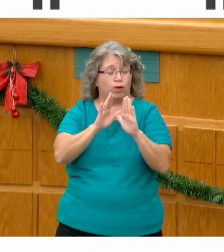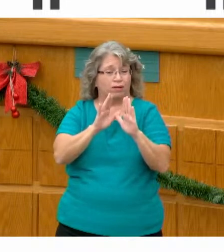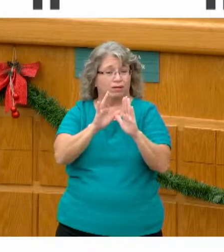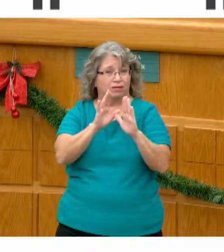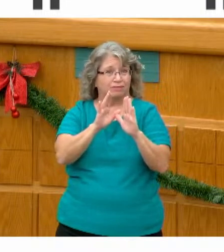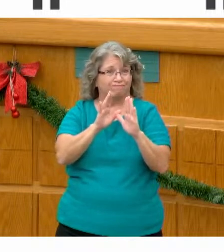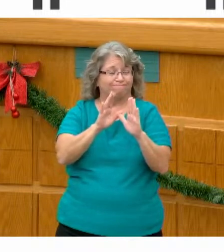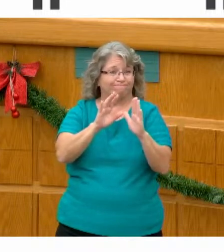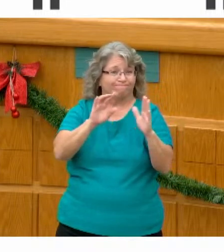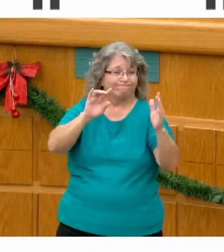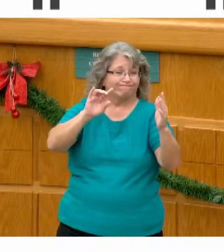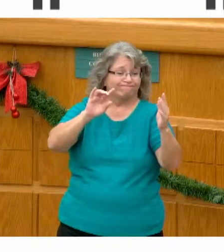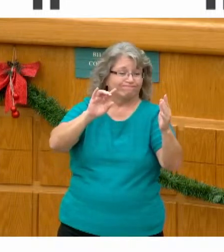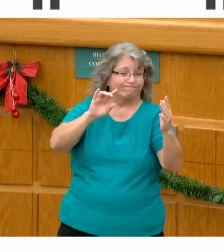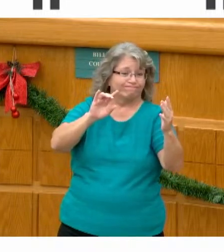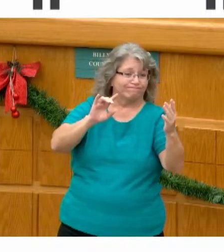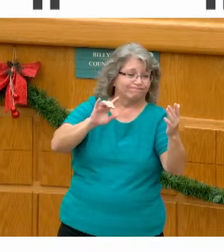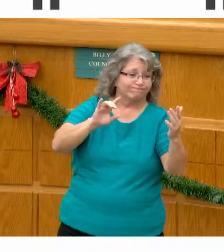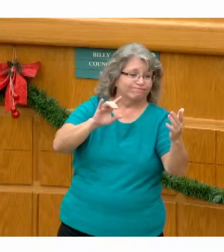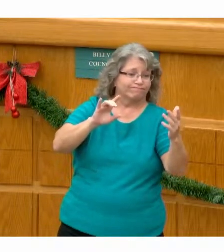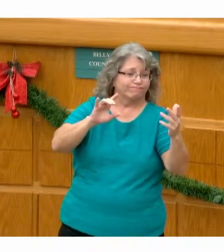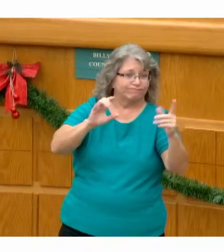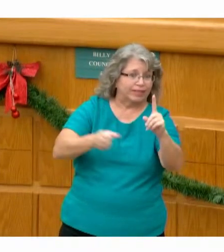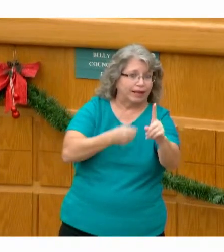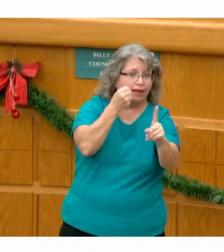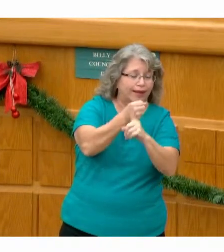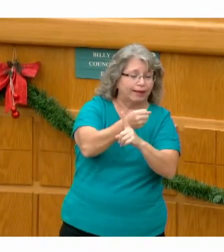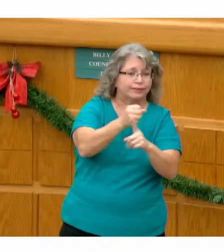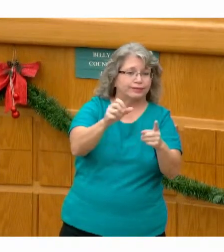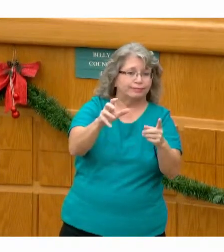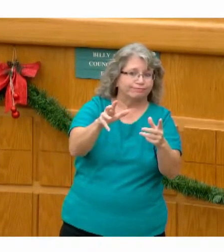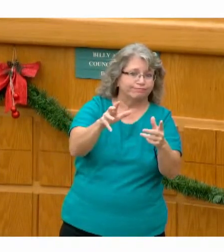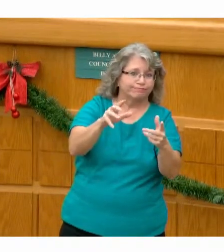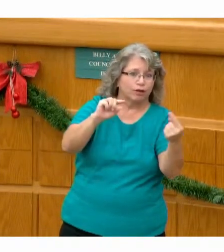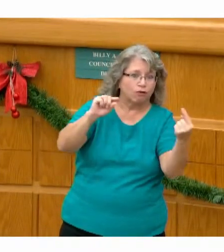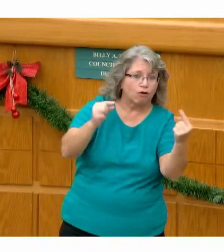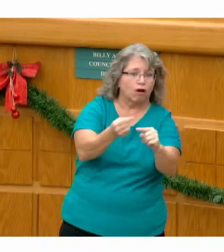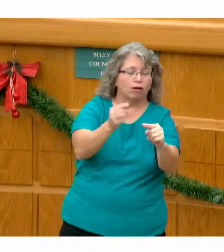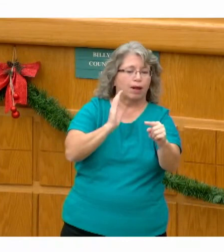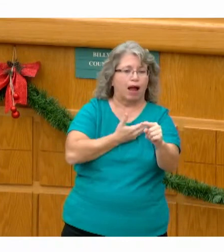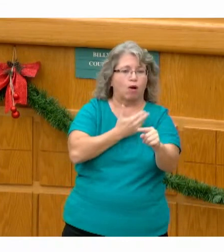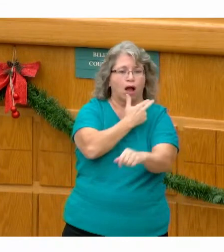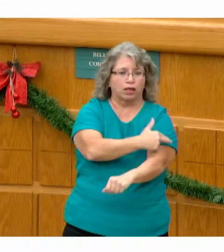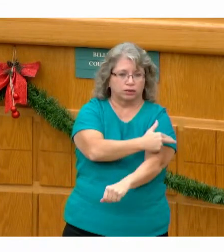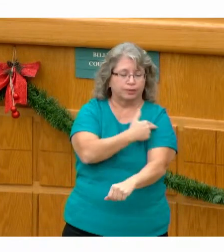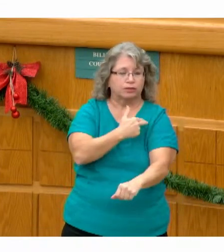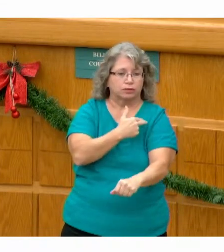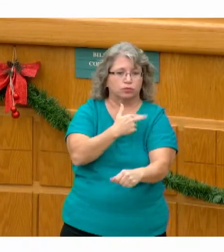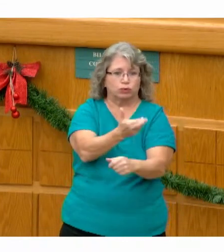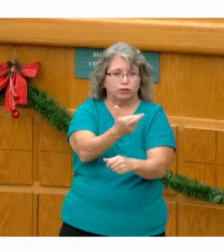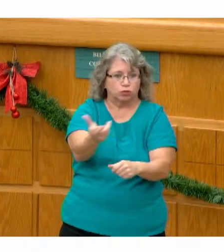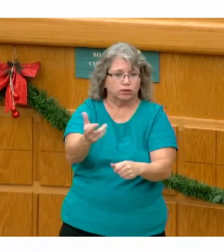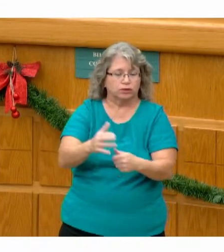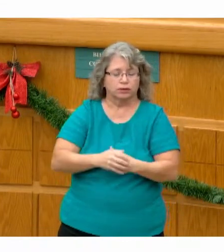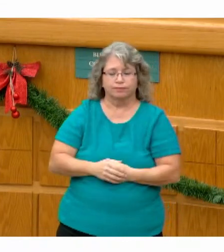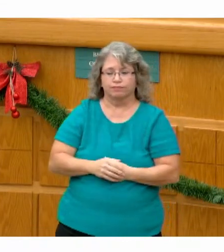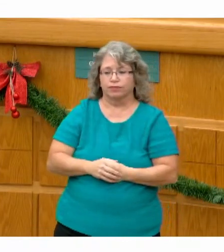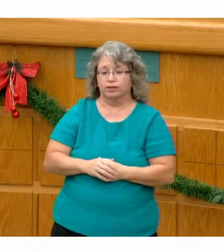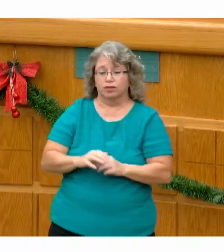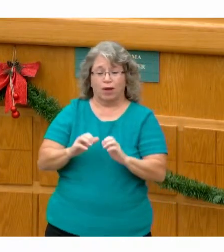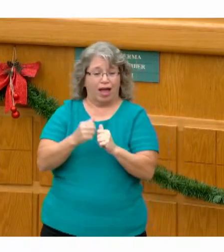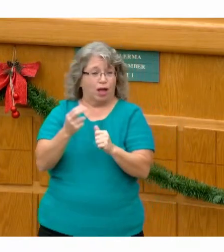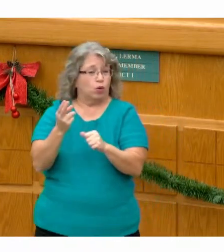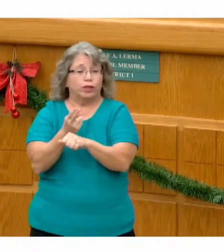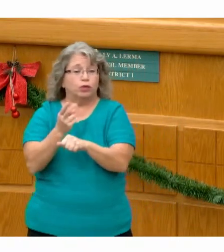we'll be updating you on. So how do you process all this information and how do you use that to adjust your behavior?